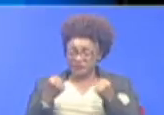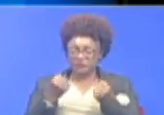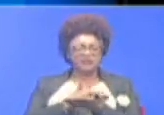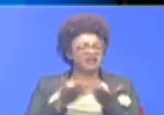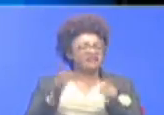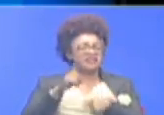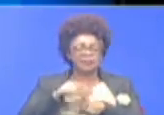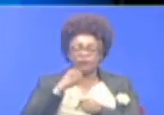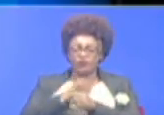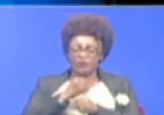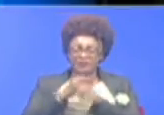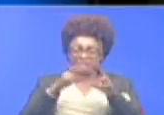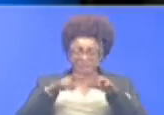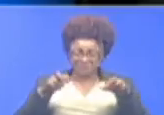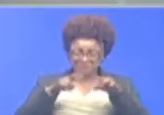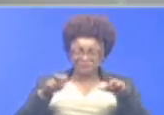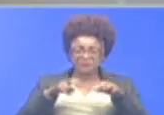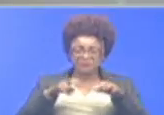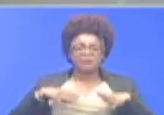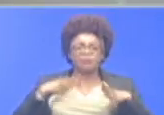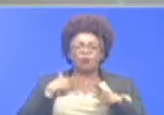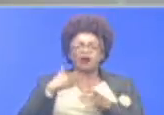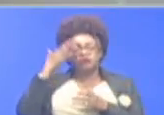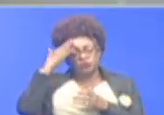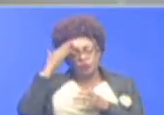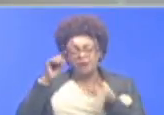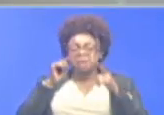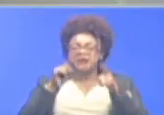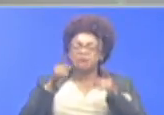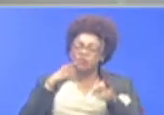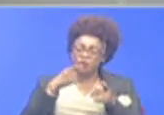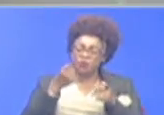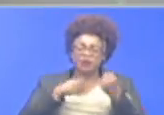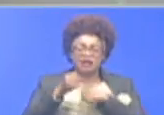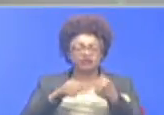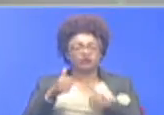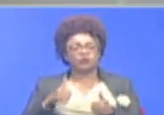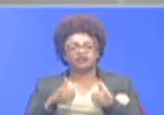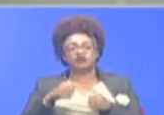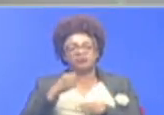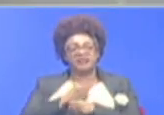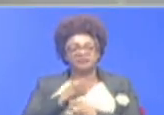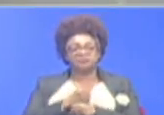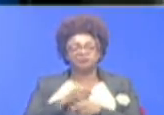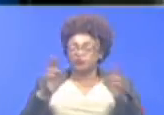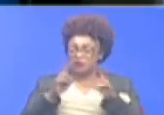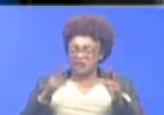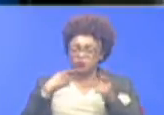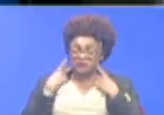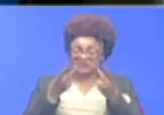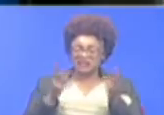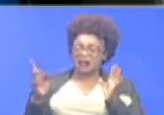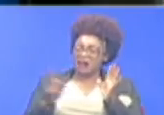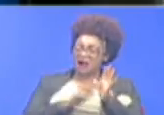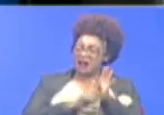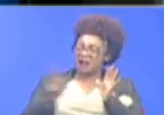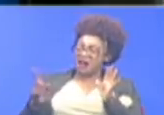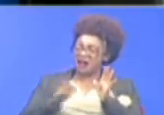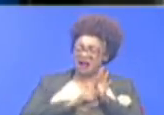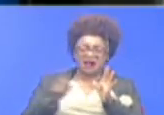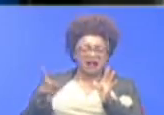piece, people want to know who is to blame and action to be taken. And already you see the back and forth between NCPB, the